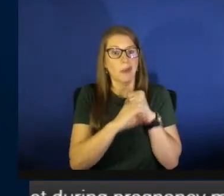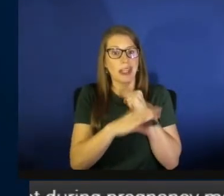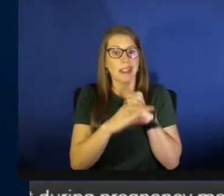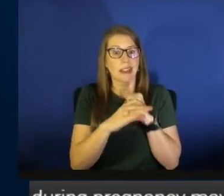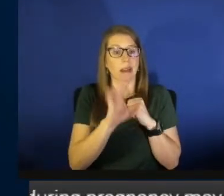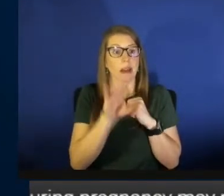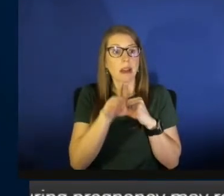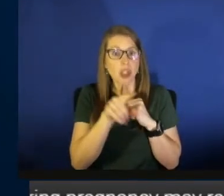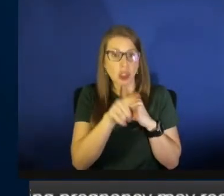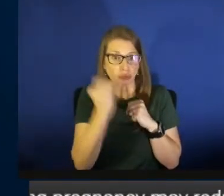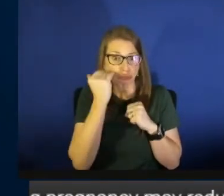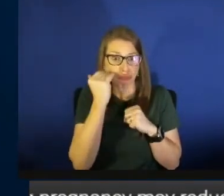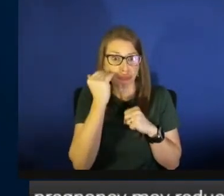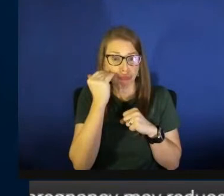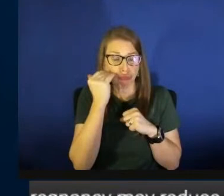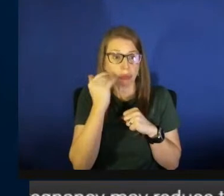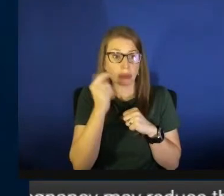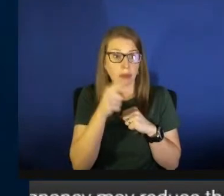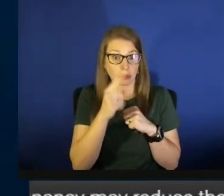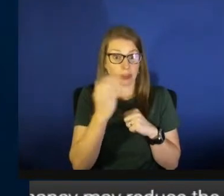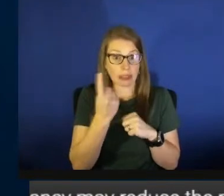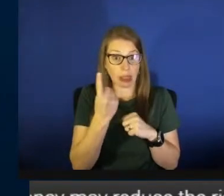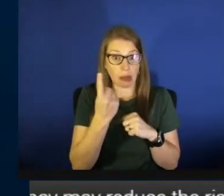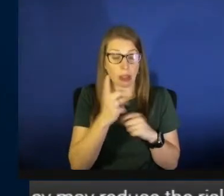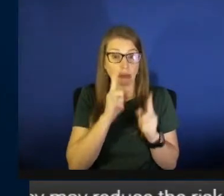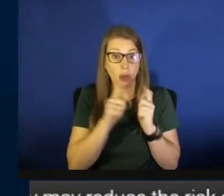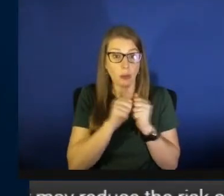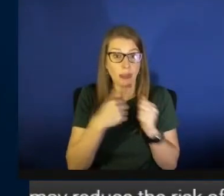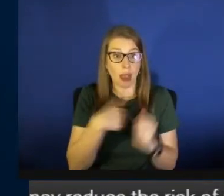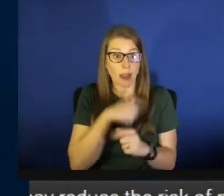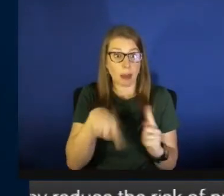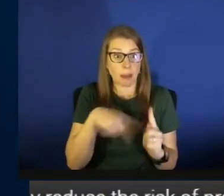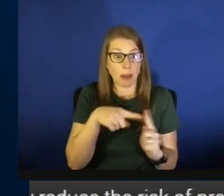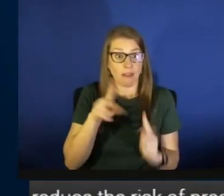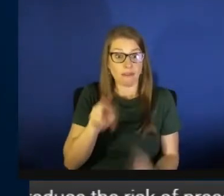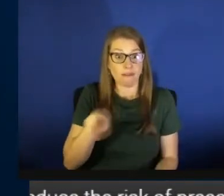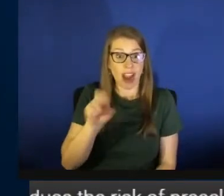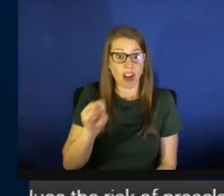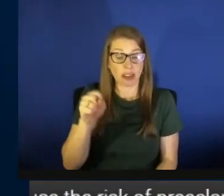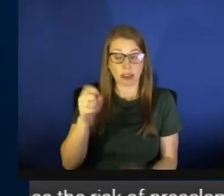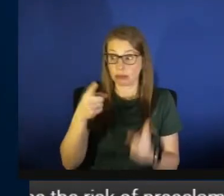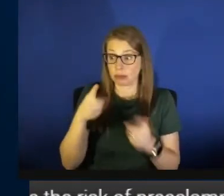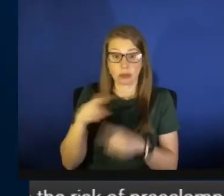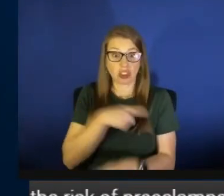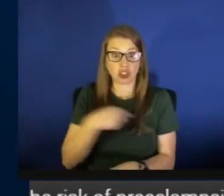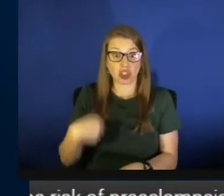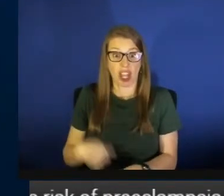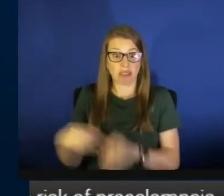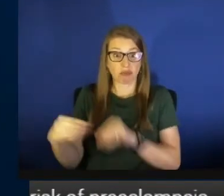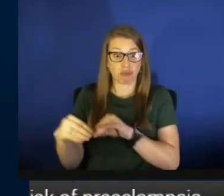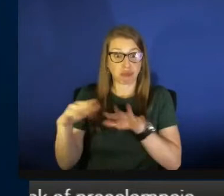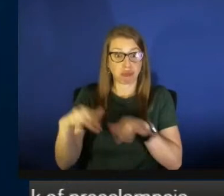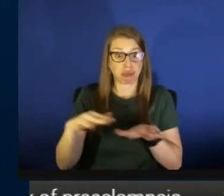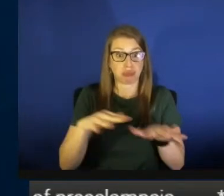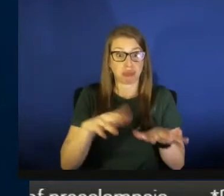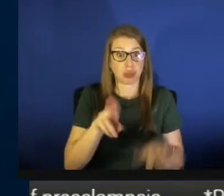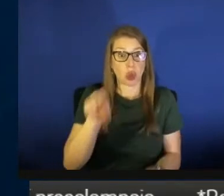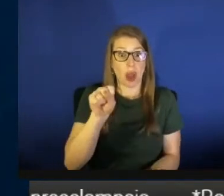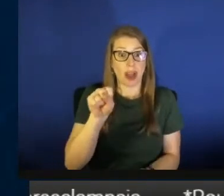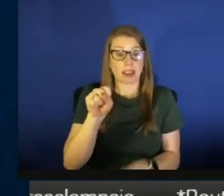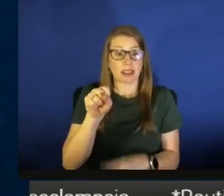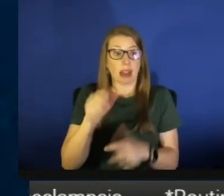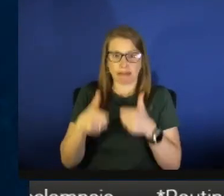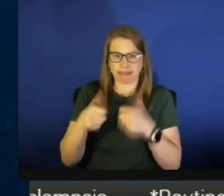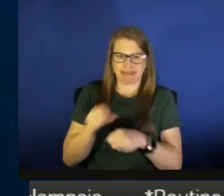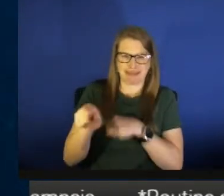you familiar? Do you have somebody who can talk to us about this virus that's in China? It's supposed to be coming to the United States. I text you and I said, are you familiar with